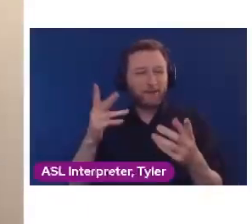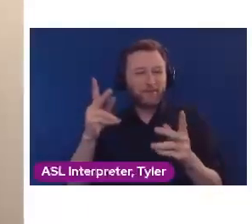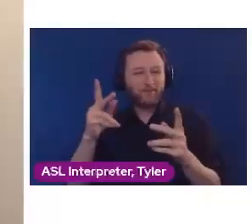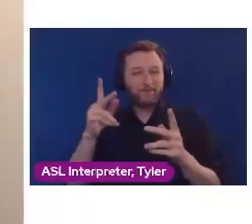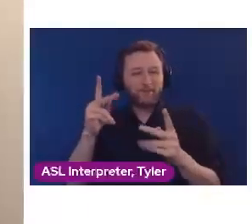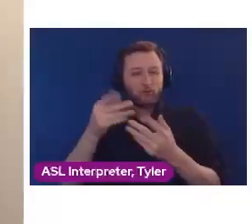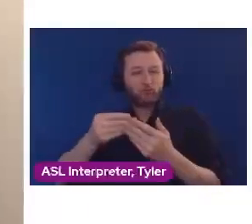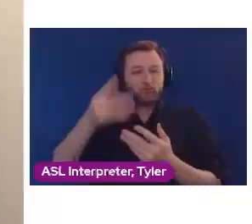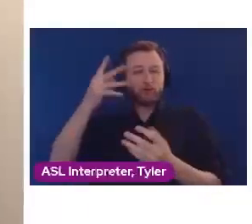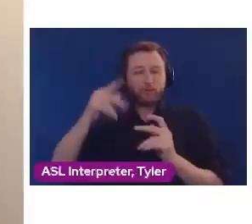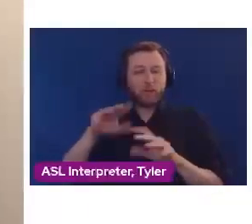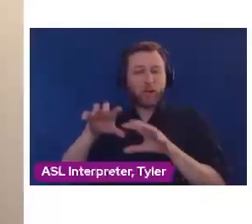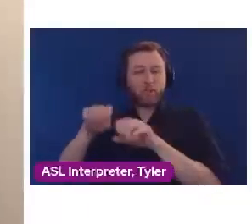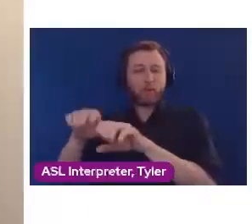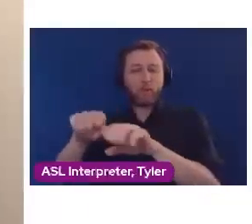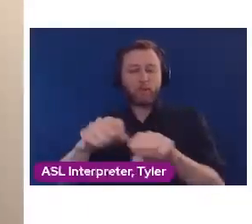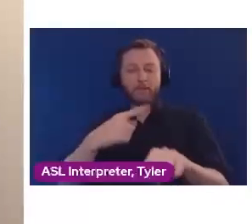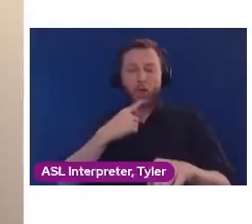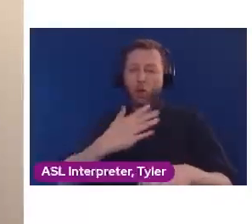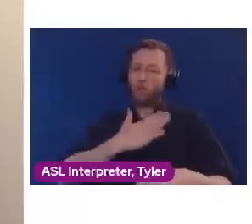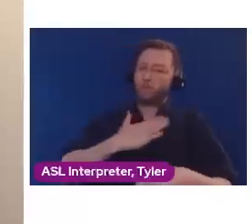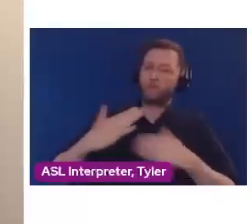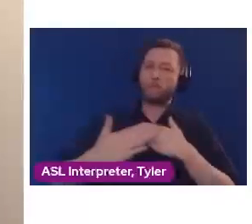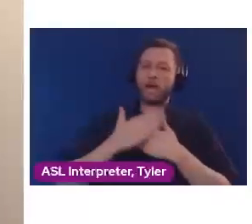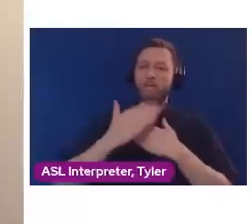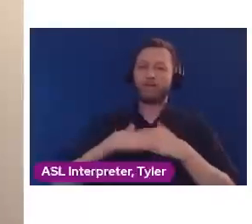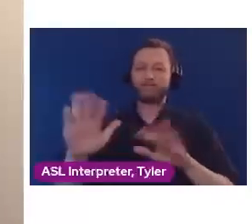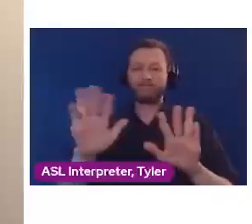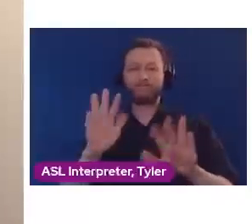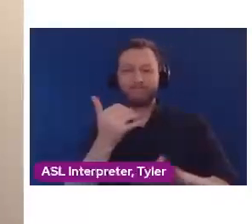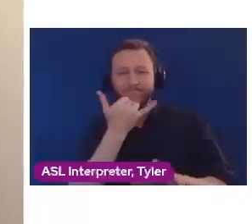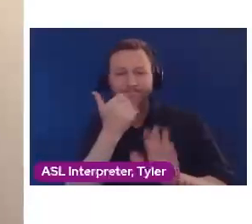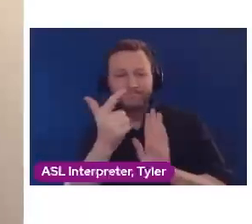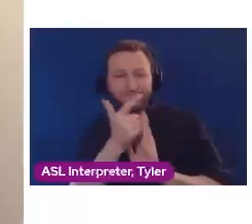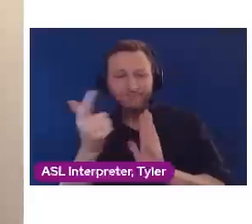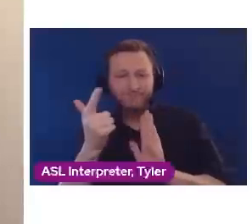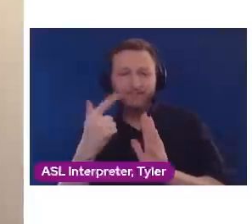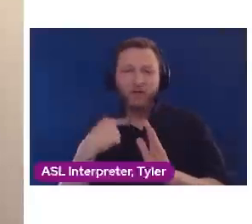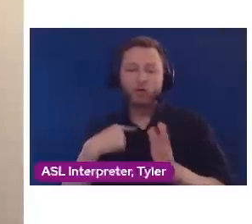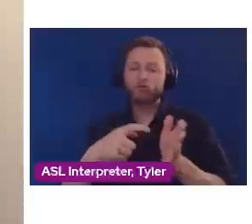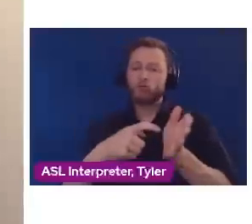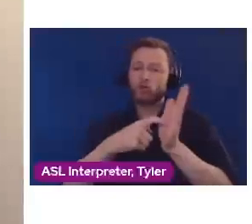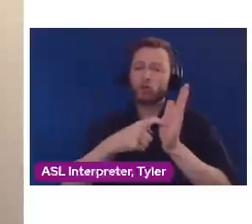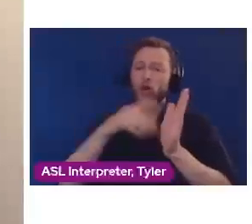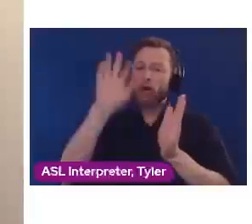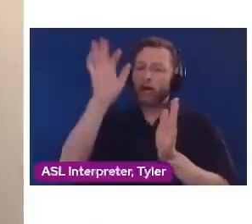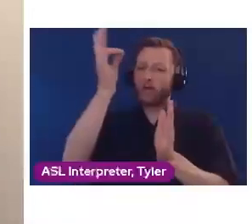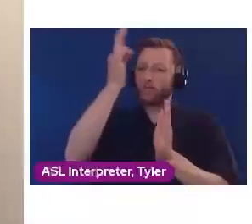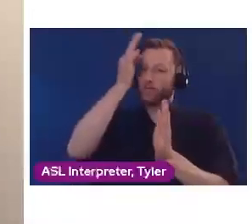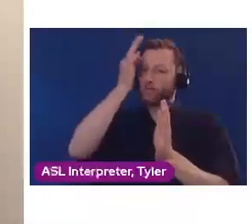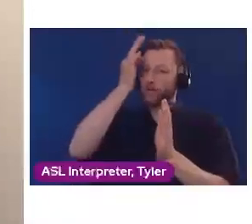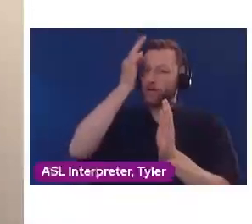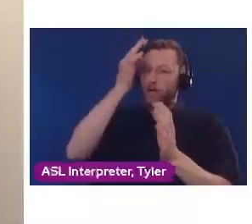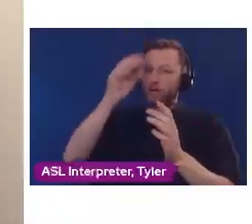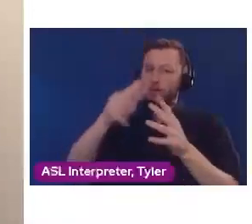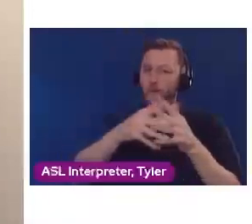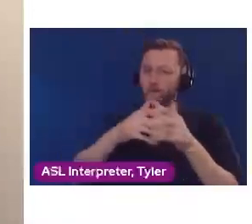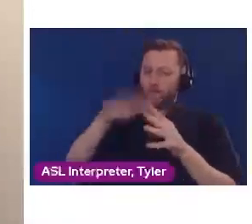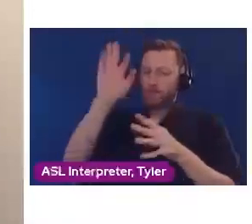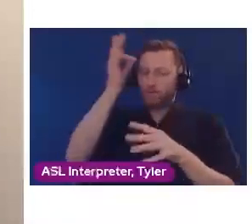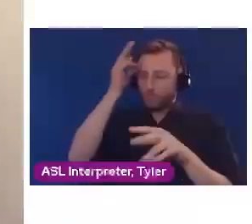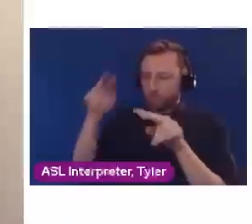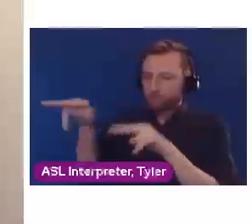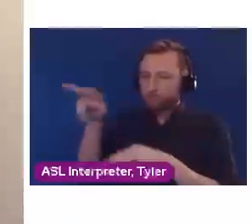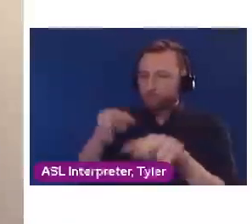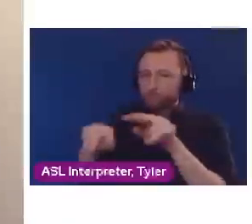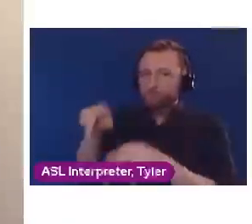on. And it requires, I believe, federal oversight while we are still in this process of